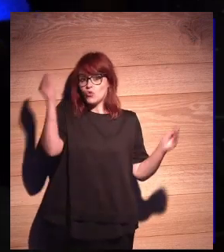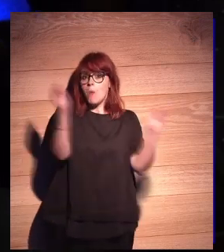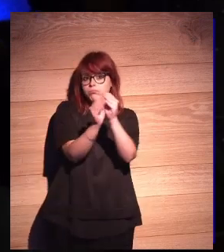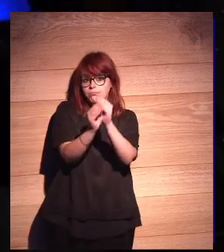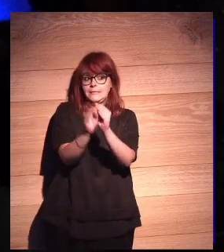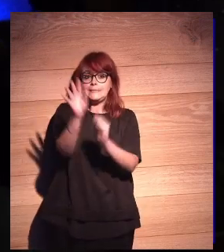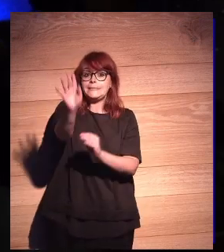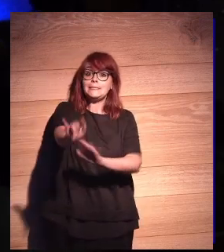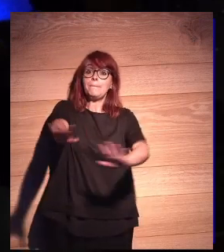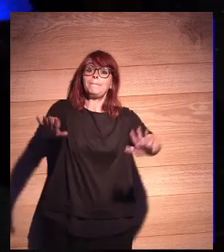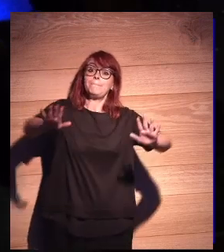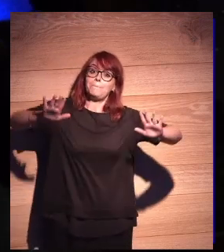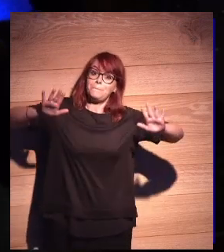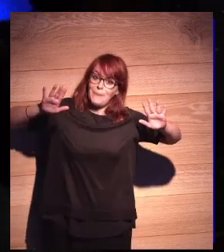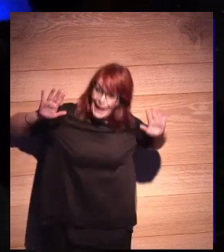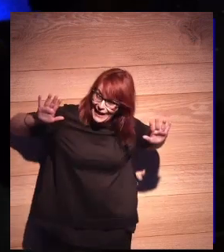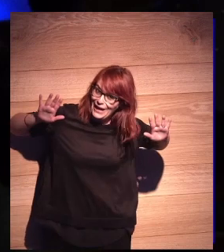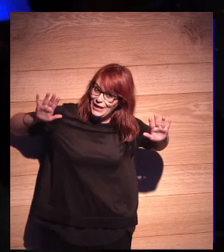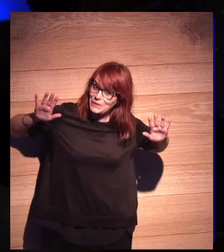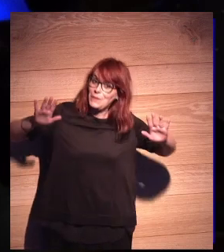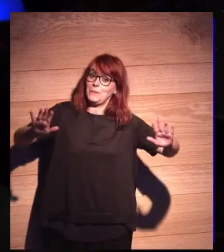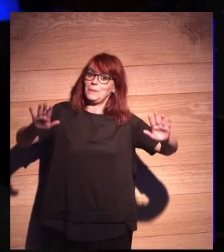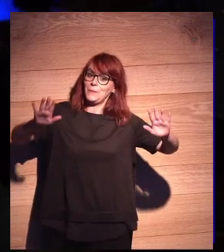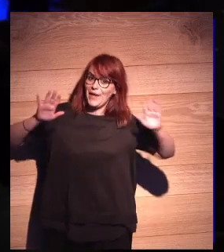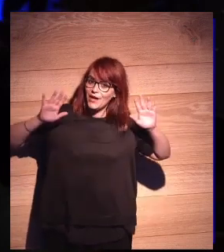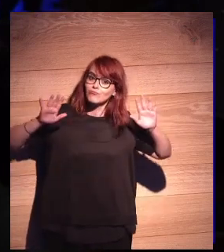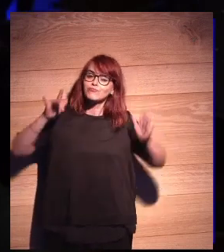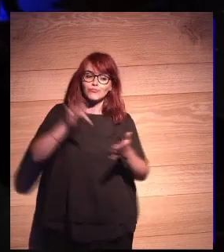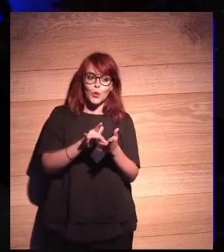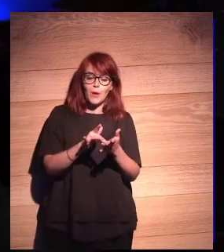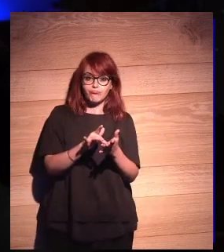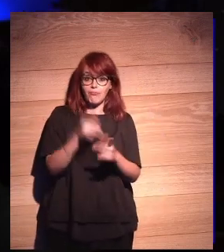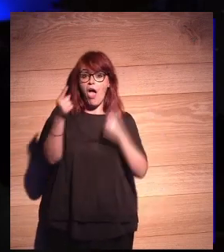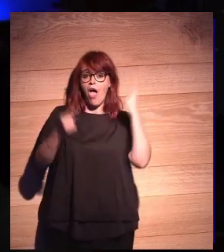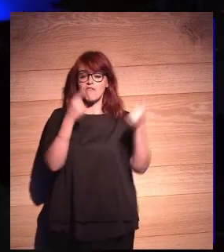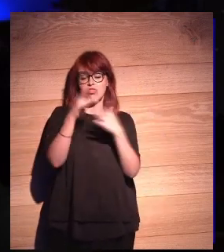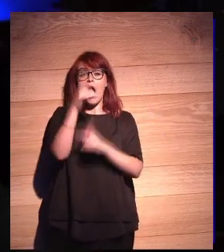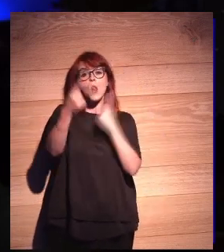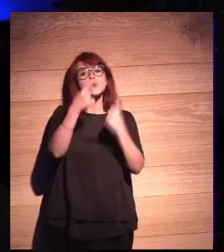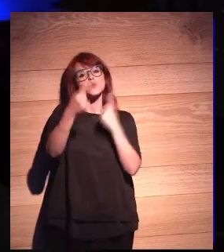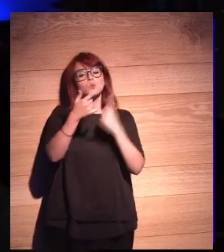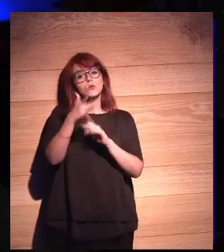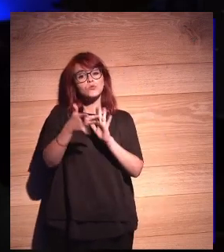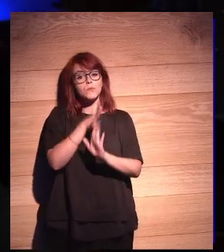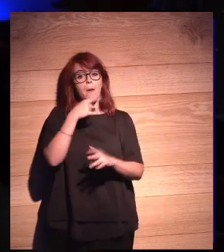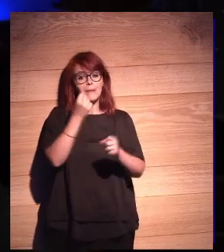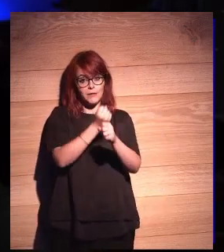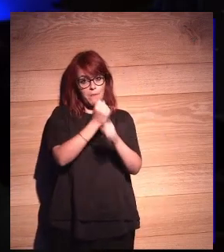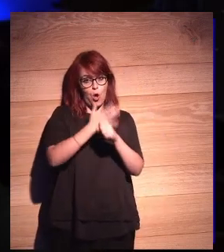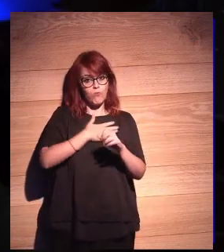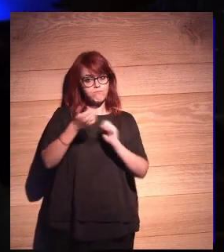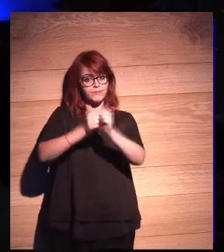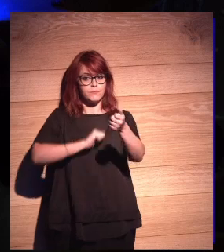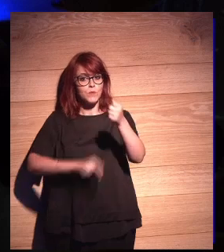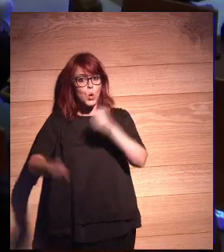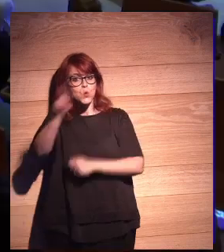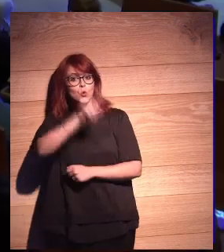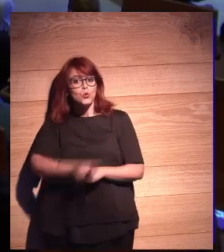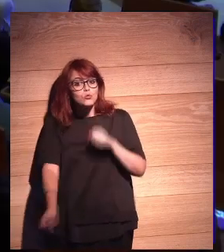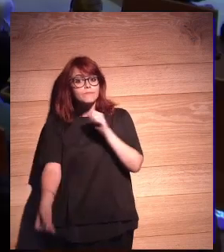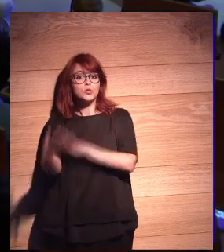Initially, I agree the same as you. I think the same as you do, but it has happened to me that someone has used my